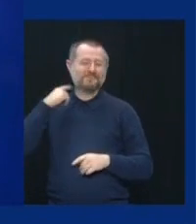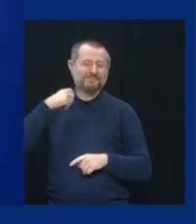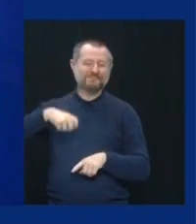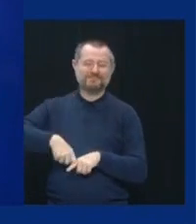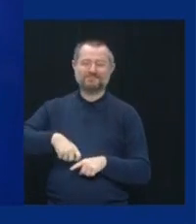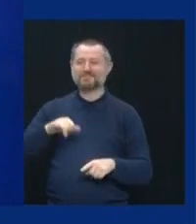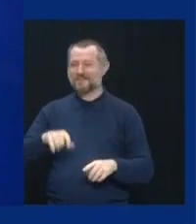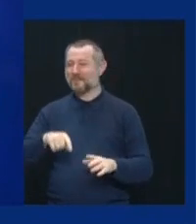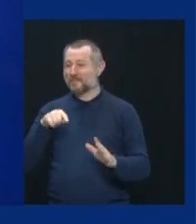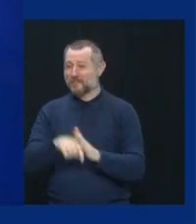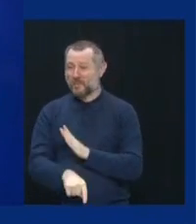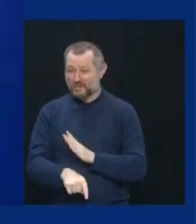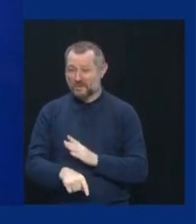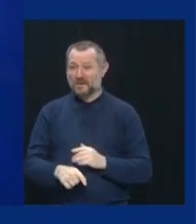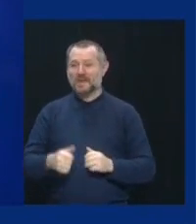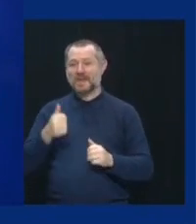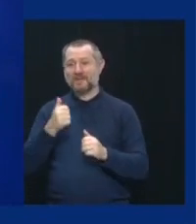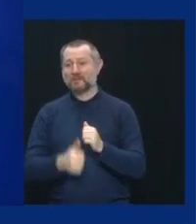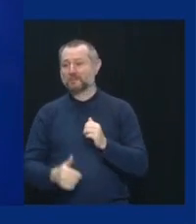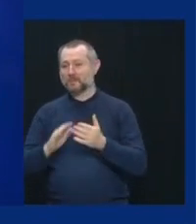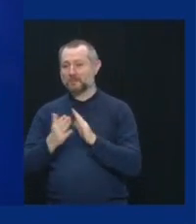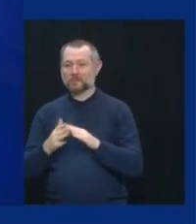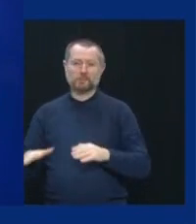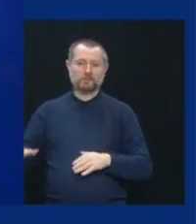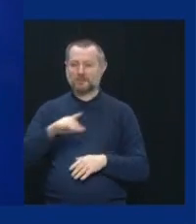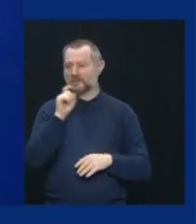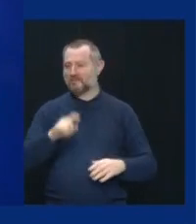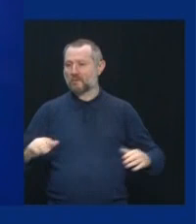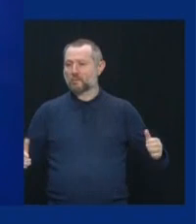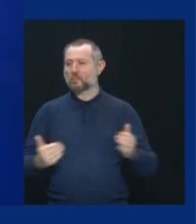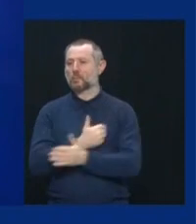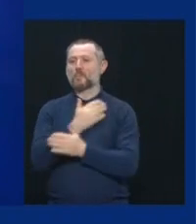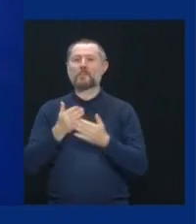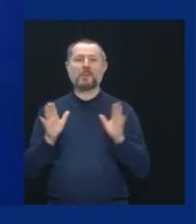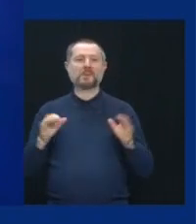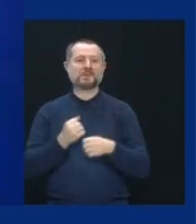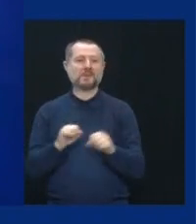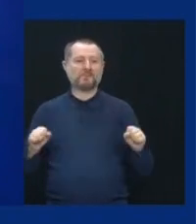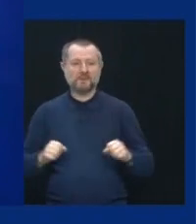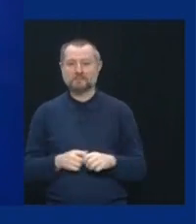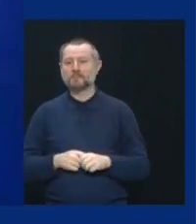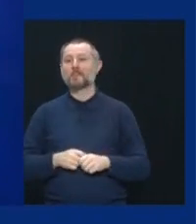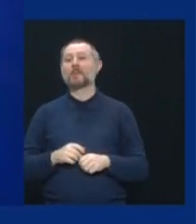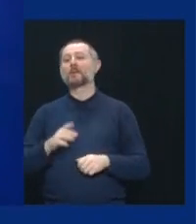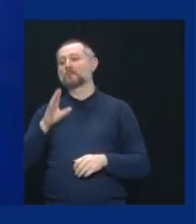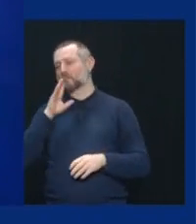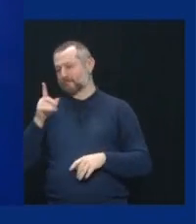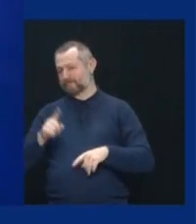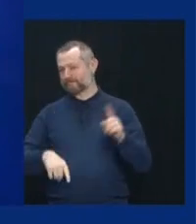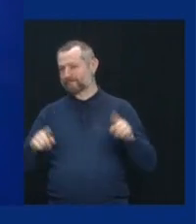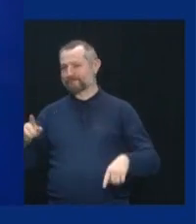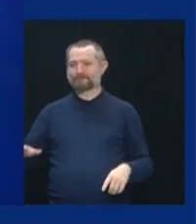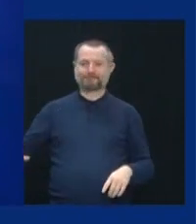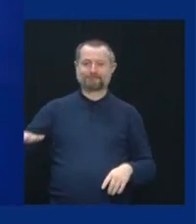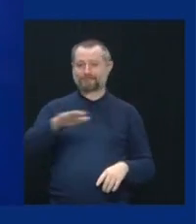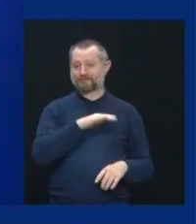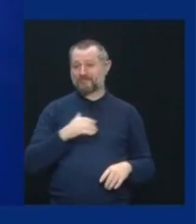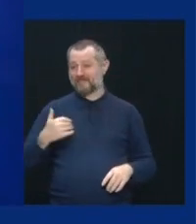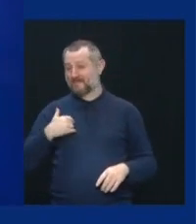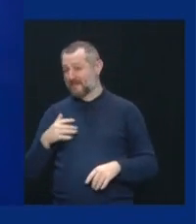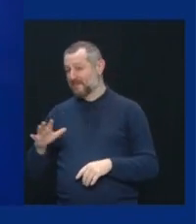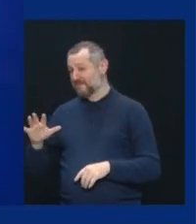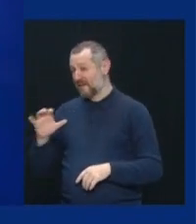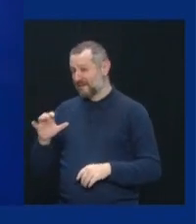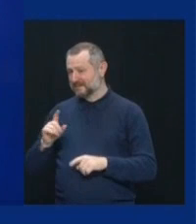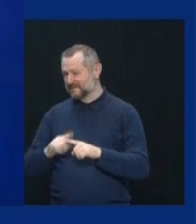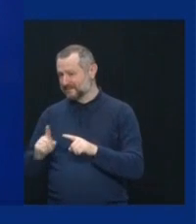has to come up with a new public safety plan. It'll be different in different parts of the state, but we have 500 jurisdictions that have